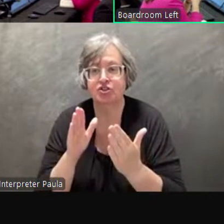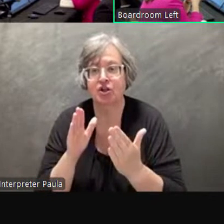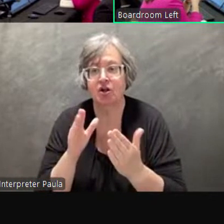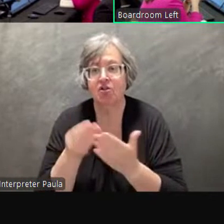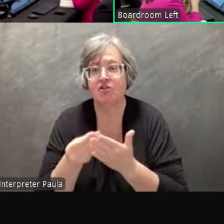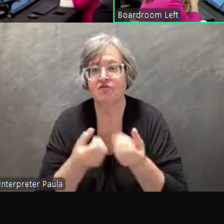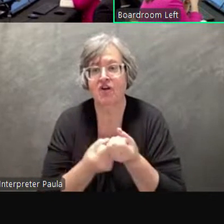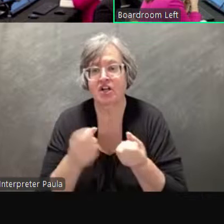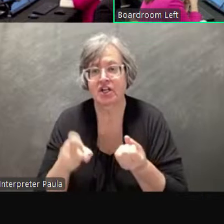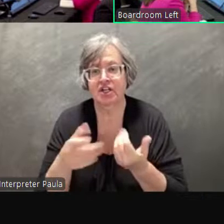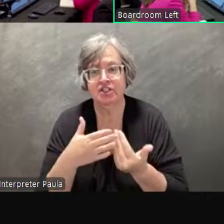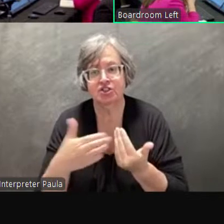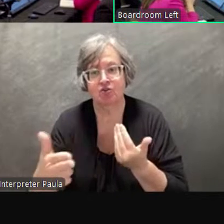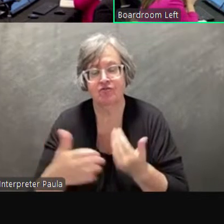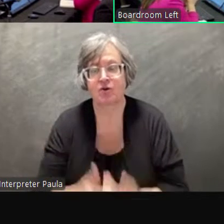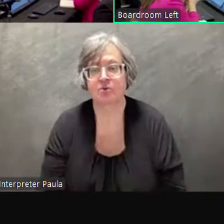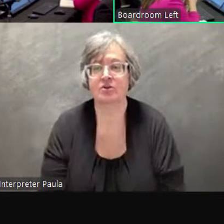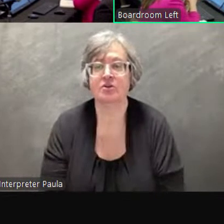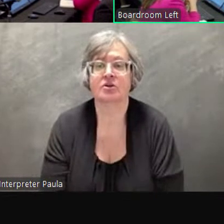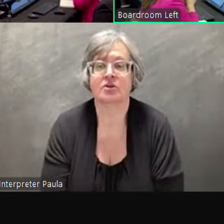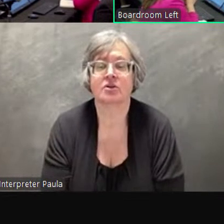forward.